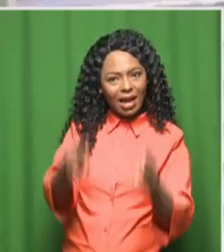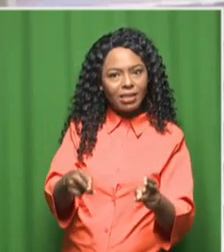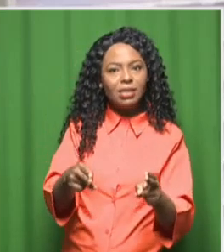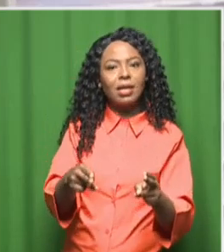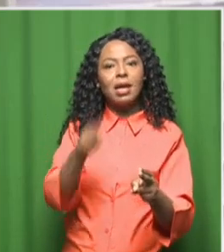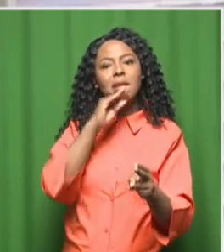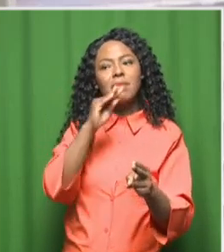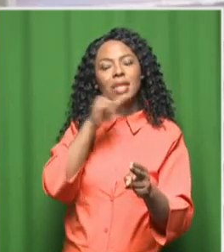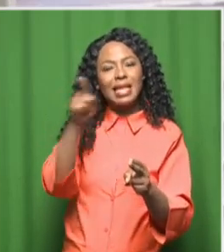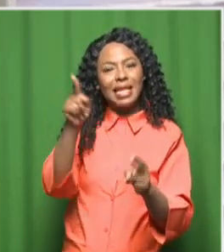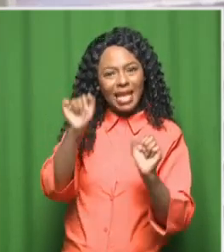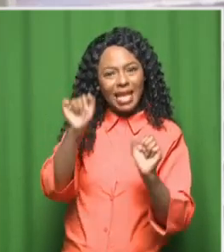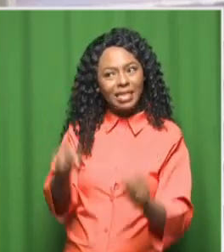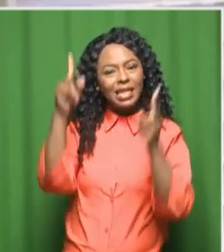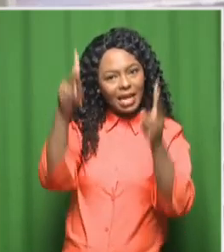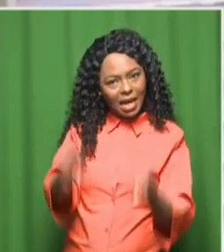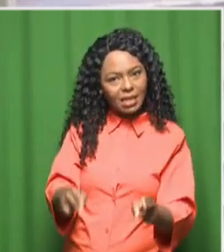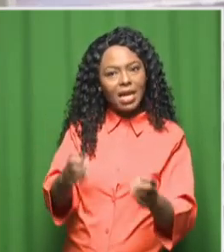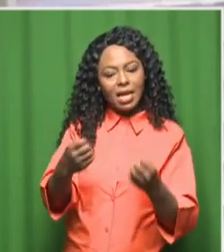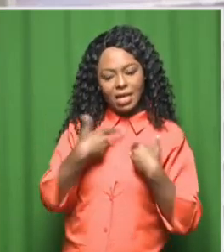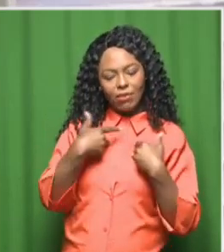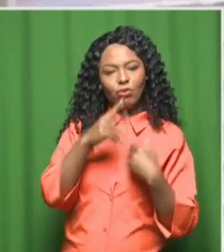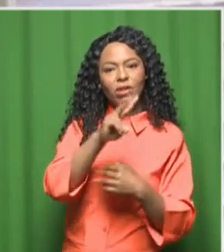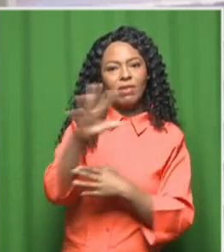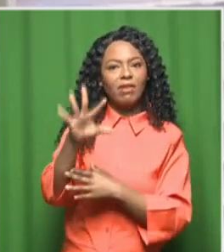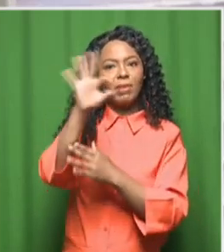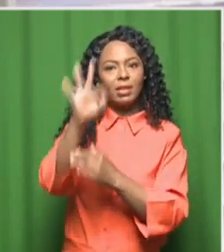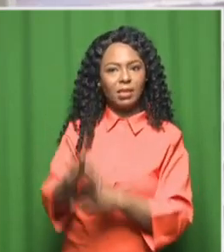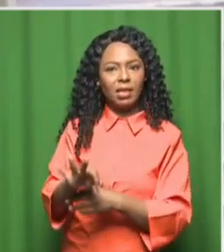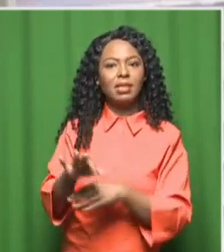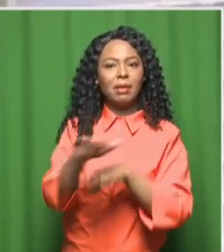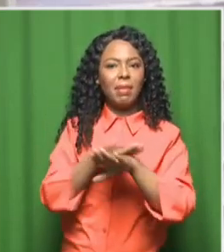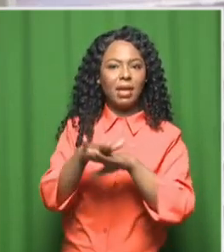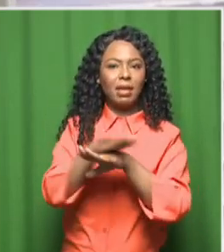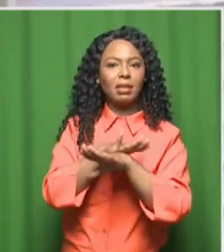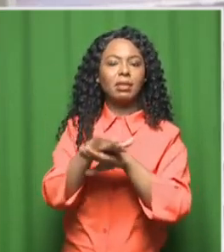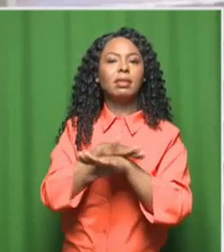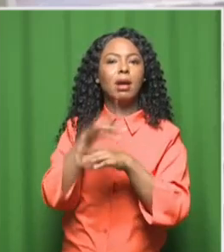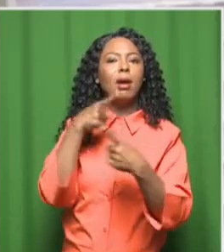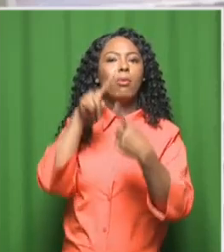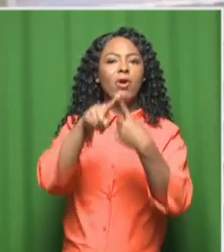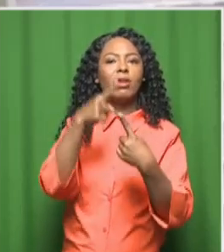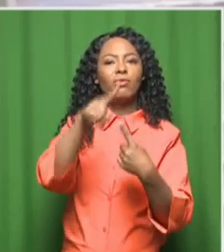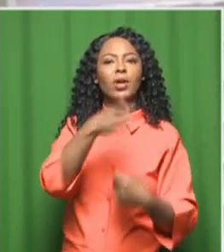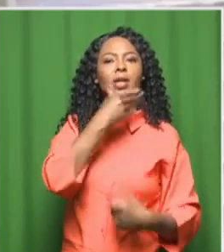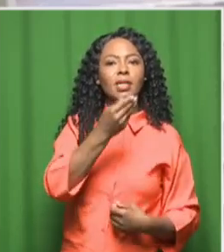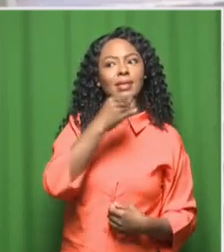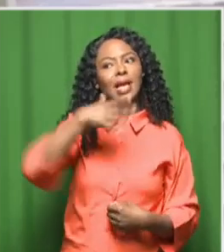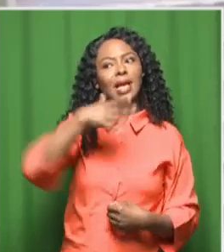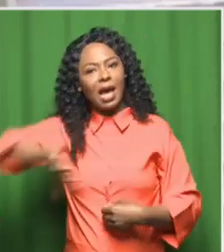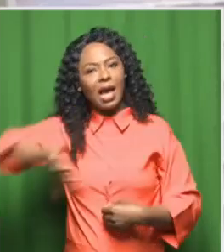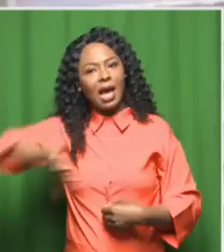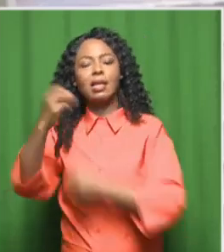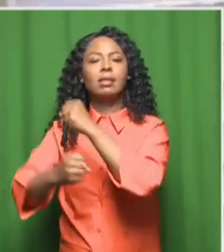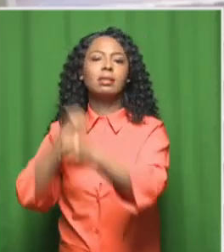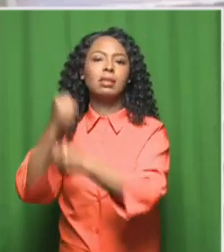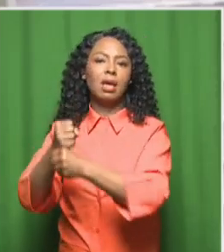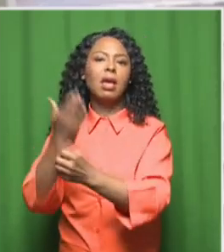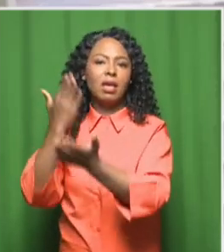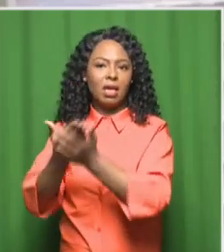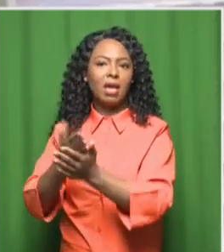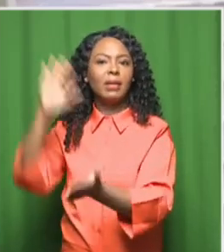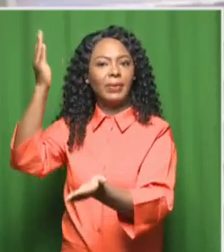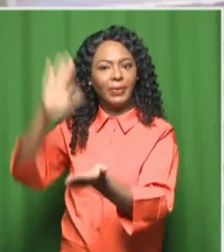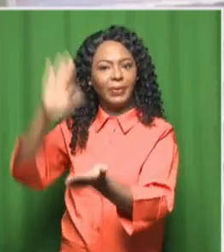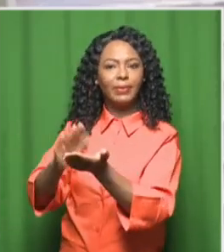will cut and they'll give us another 25 basis points just before Christmas, and possibly another one in Q1 of next year. But all